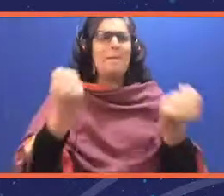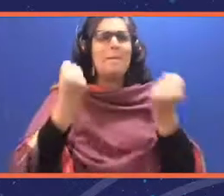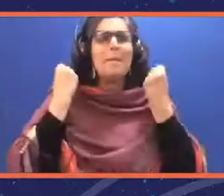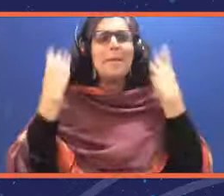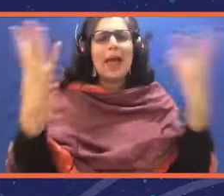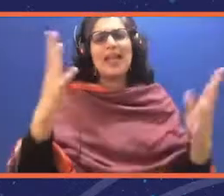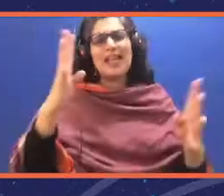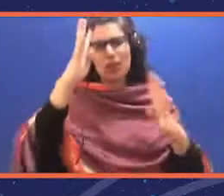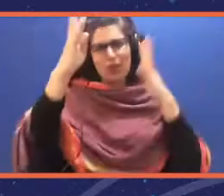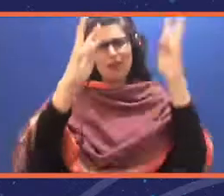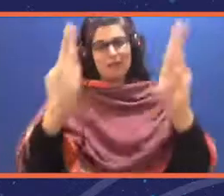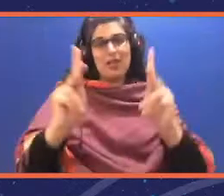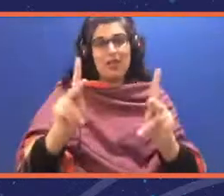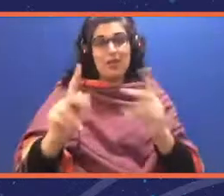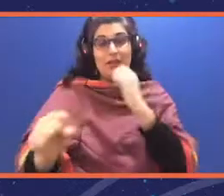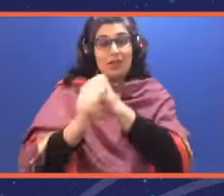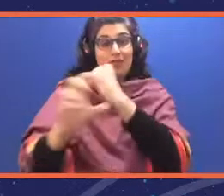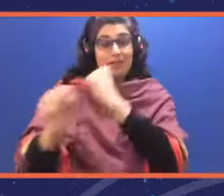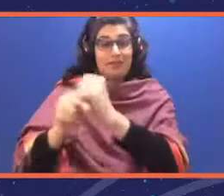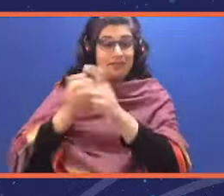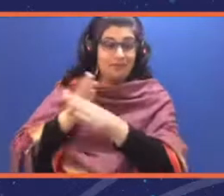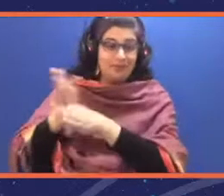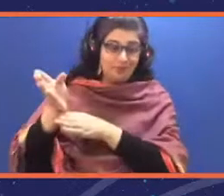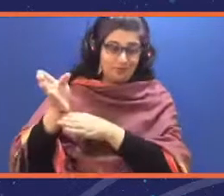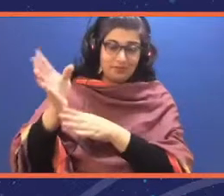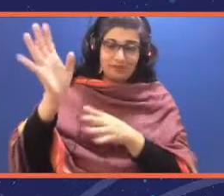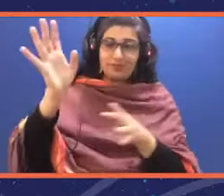who aren't aware of the language and the